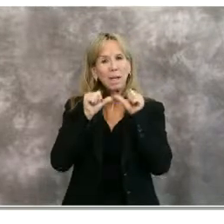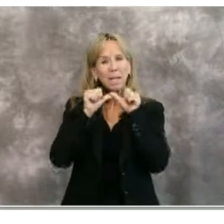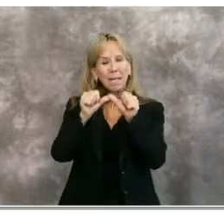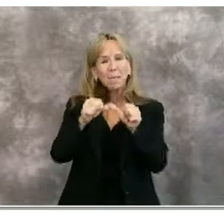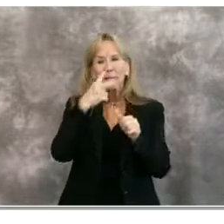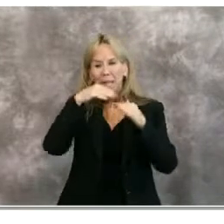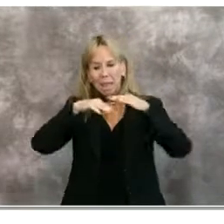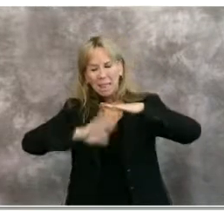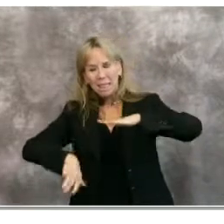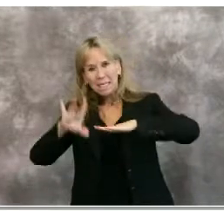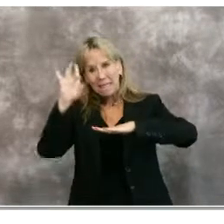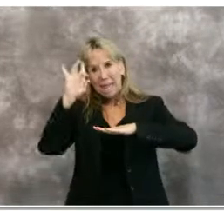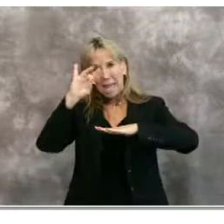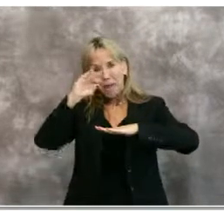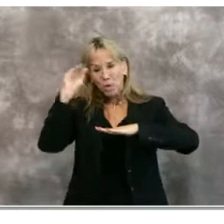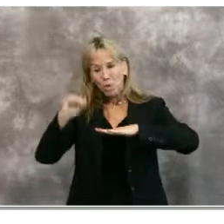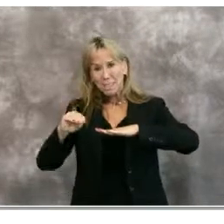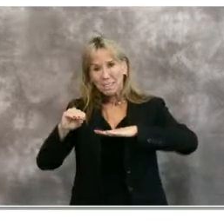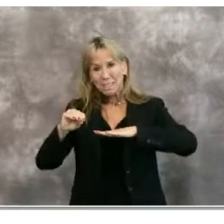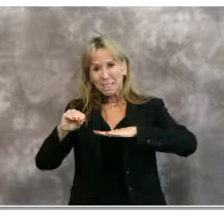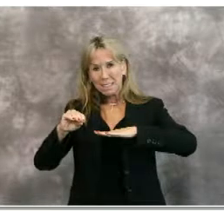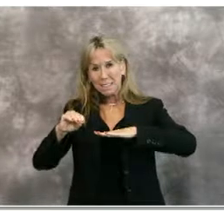less than 8% over a